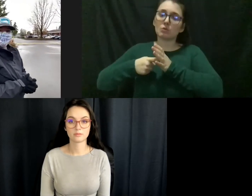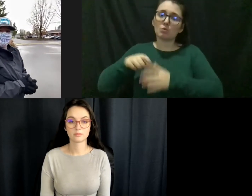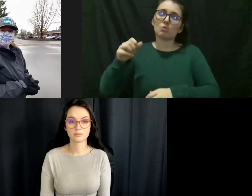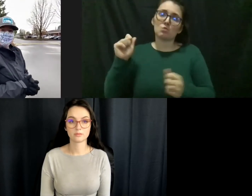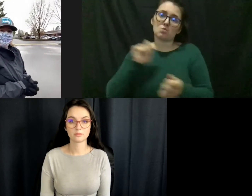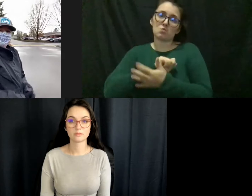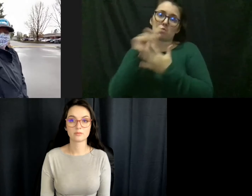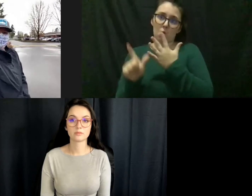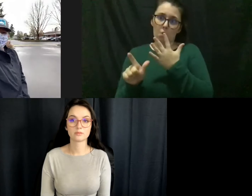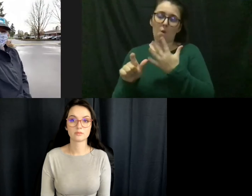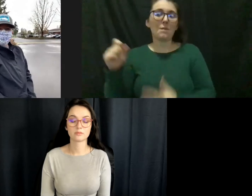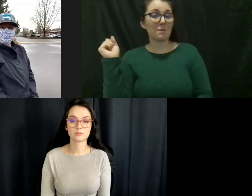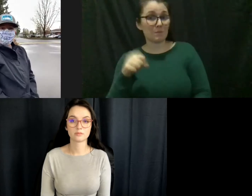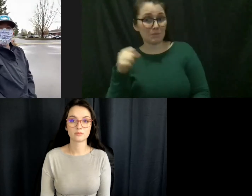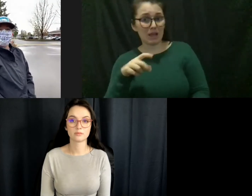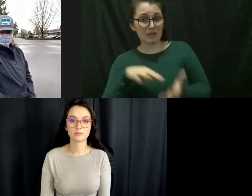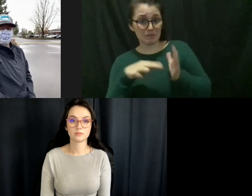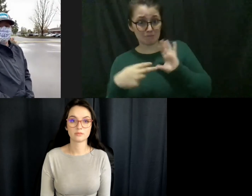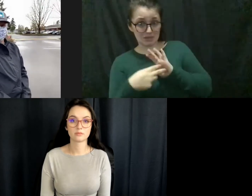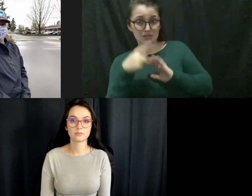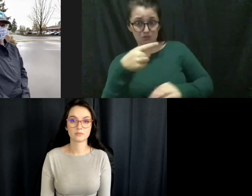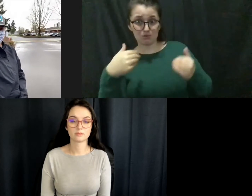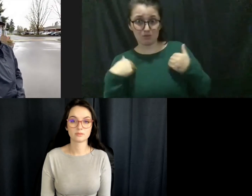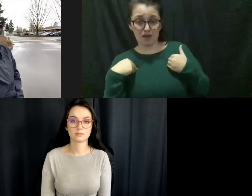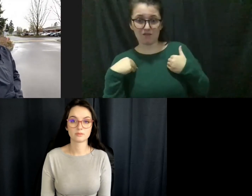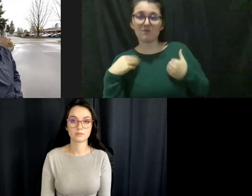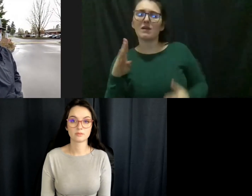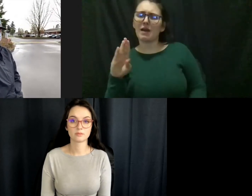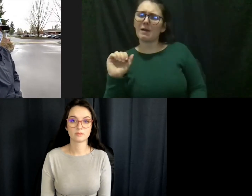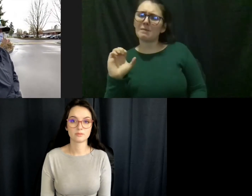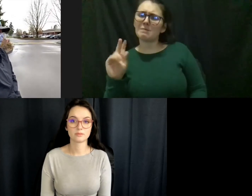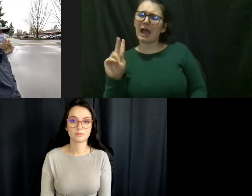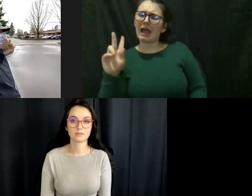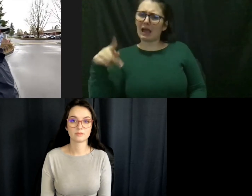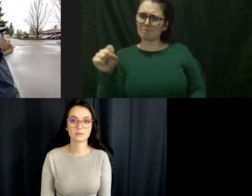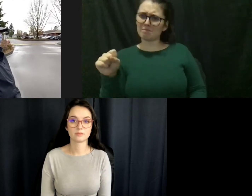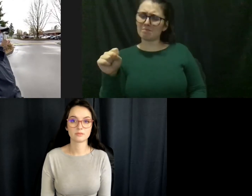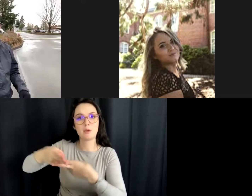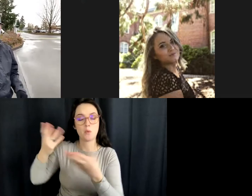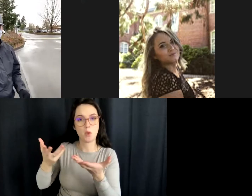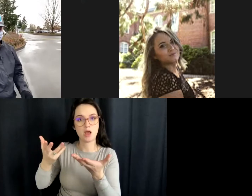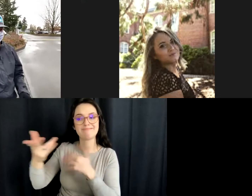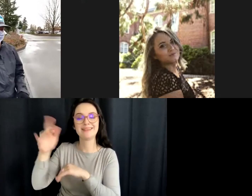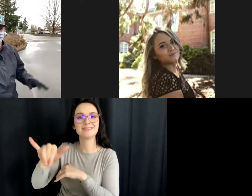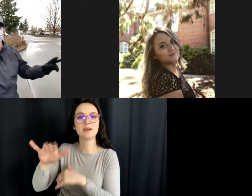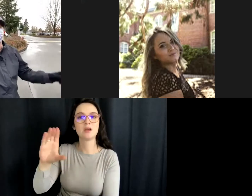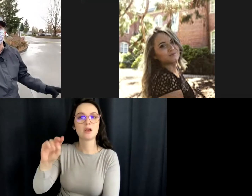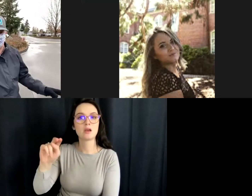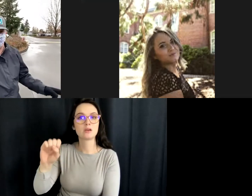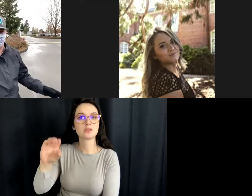is. Yeah. And so somebody has to be here, and the plant has to run. Yeah. And so we have redundancy built